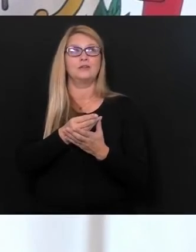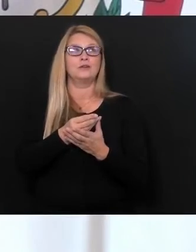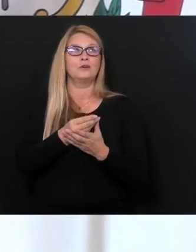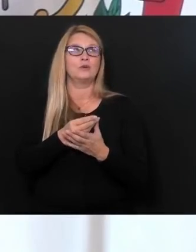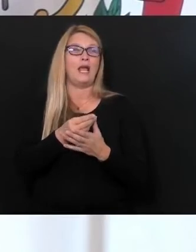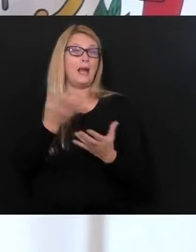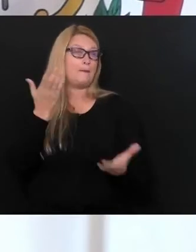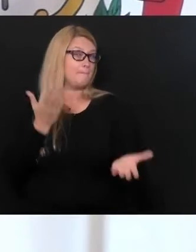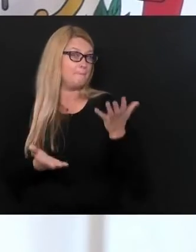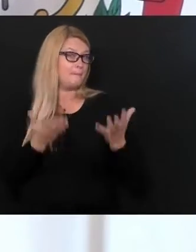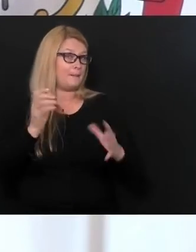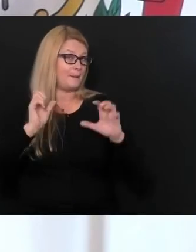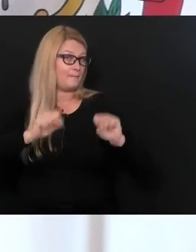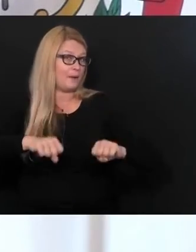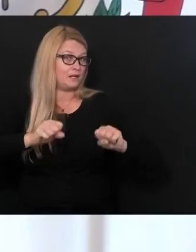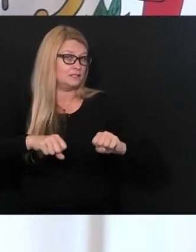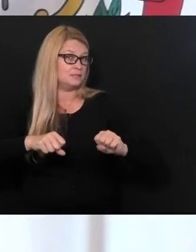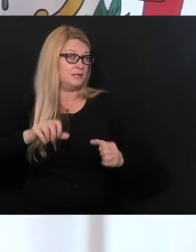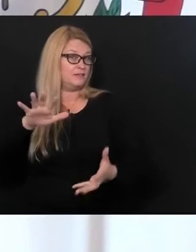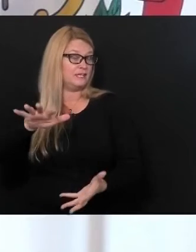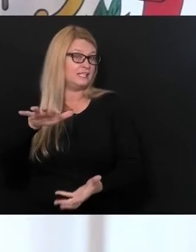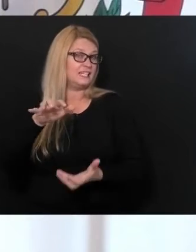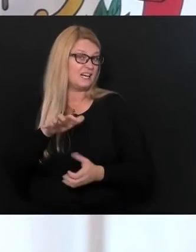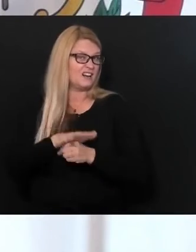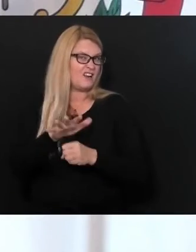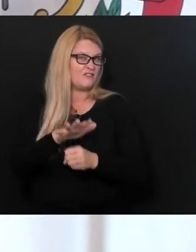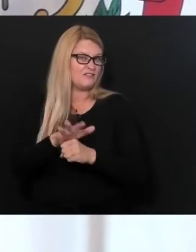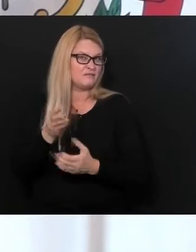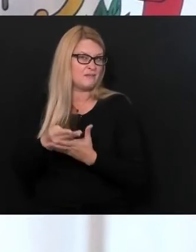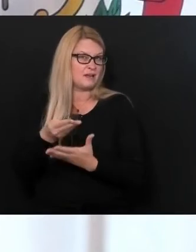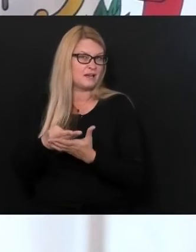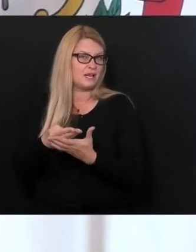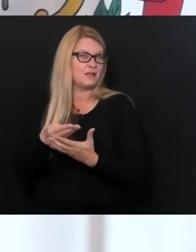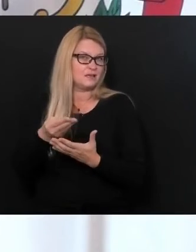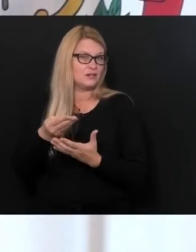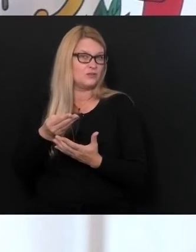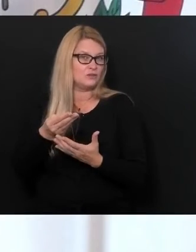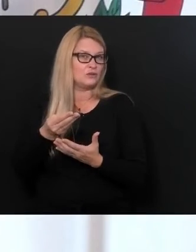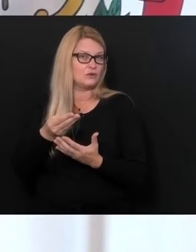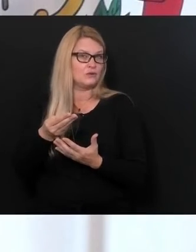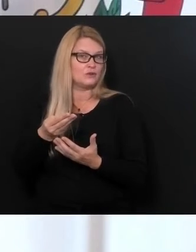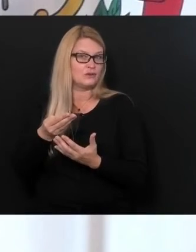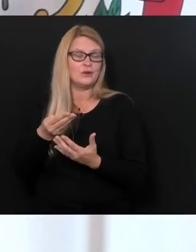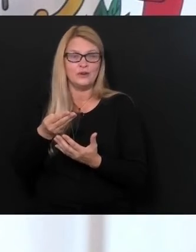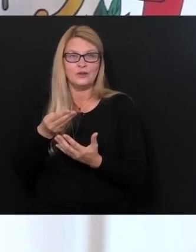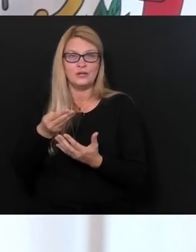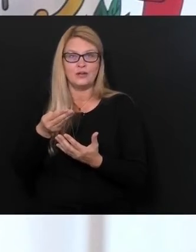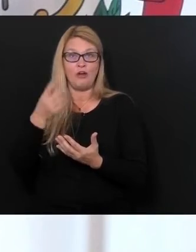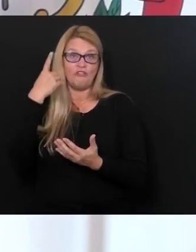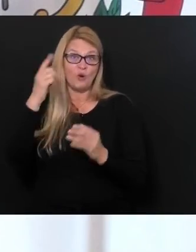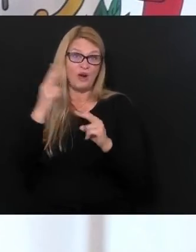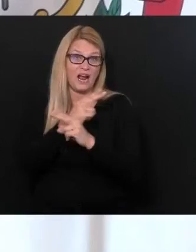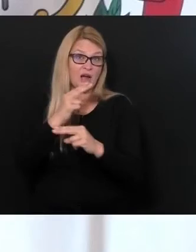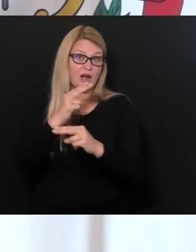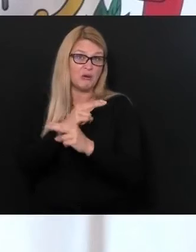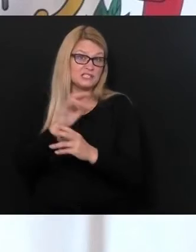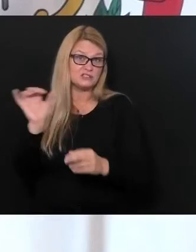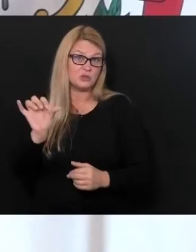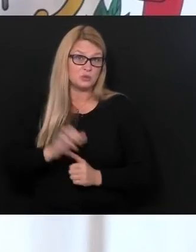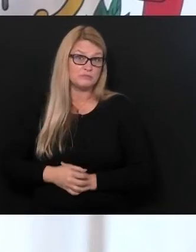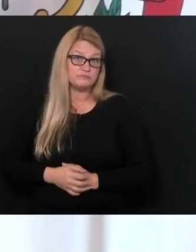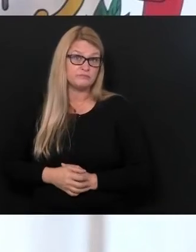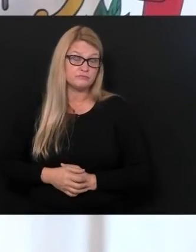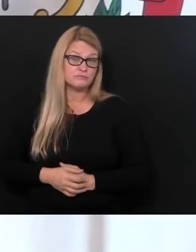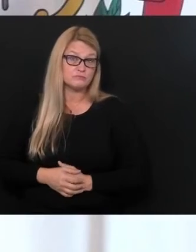there's a possibility of significant money here that is going to be coming in addition to this to highways, you know, to